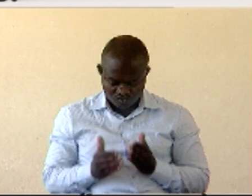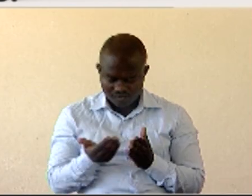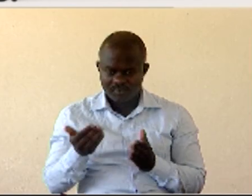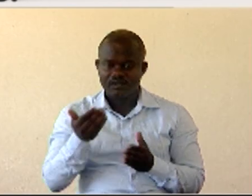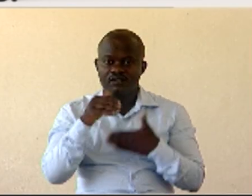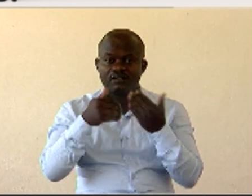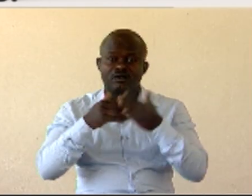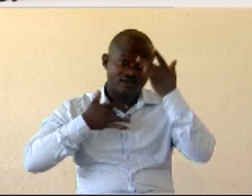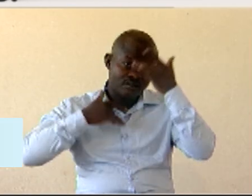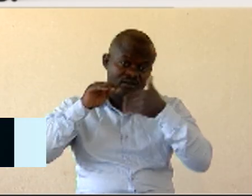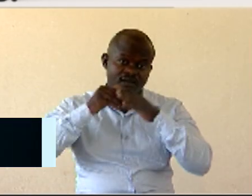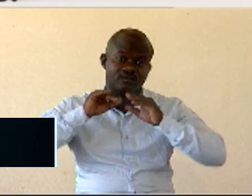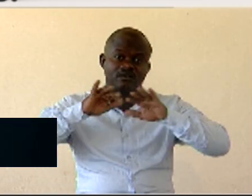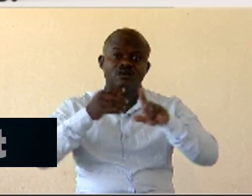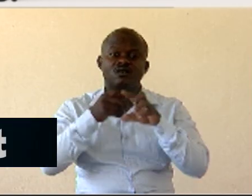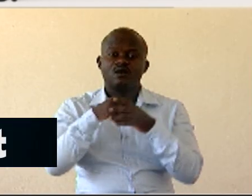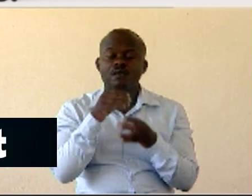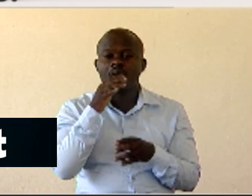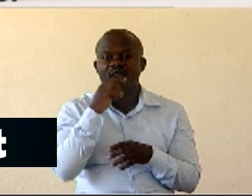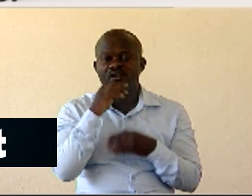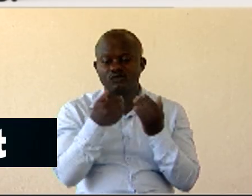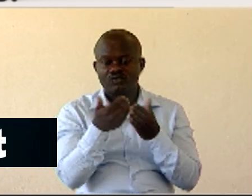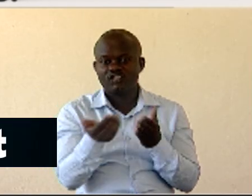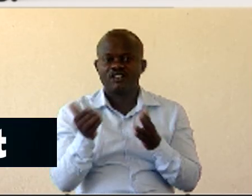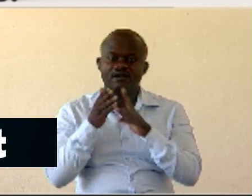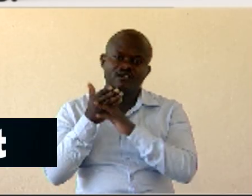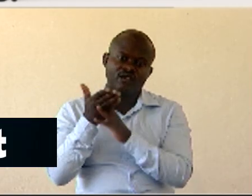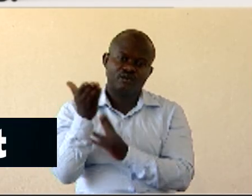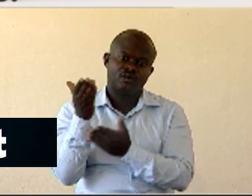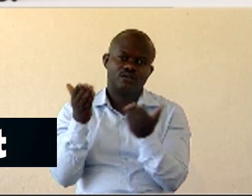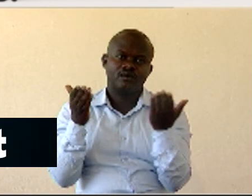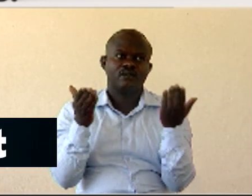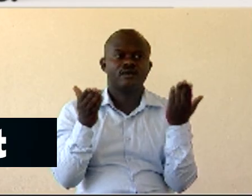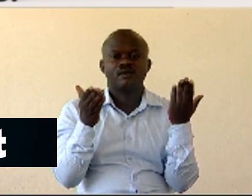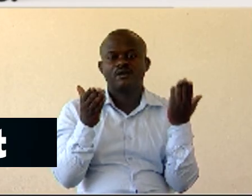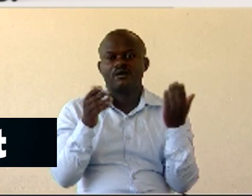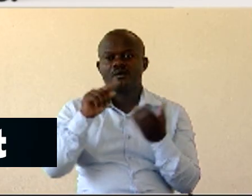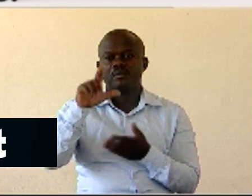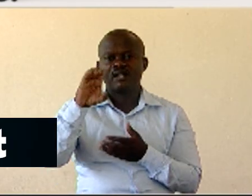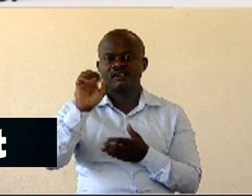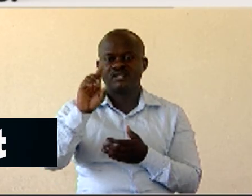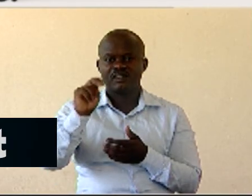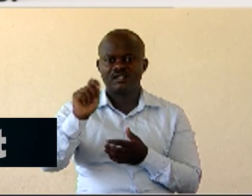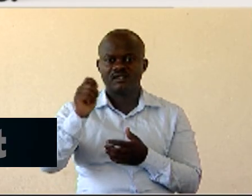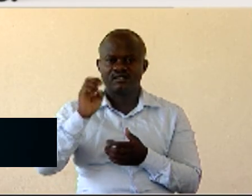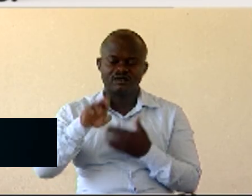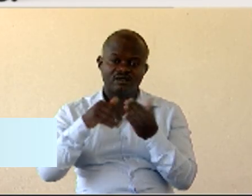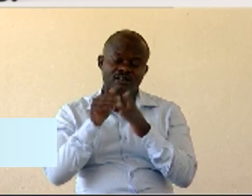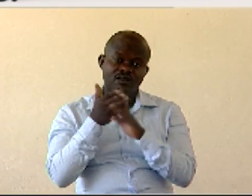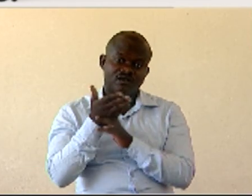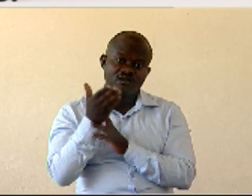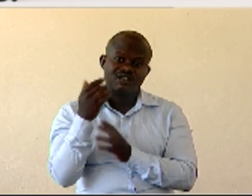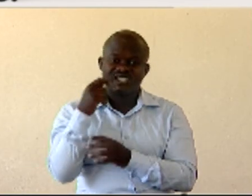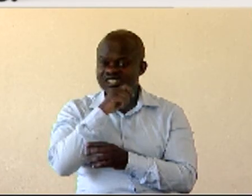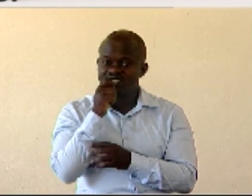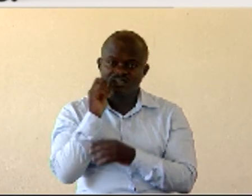the disease cannot be spread from the mother to the child through the placenta, usually through the blood